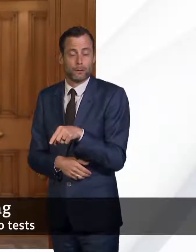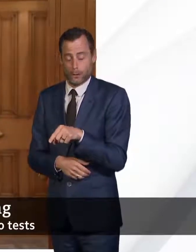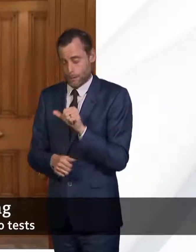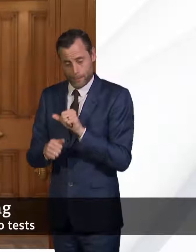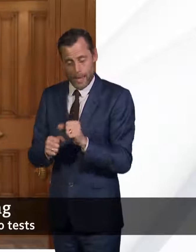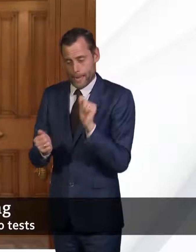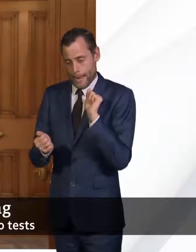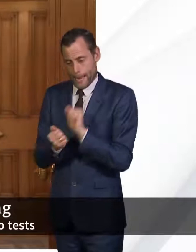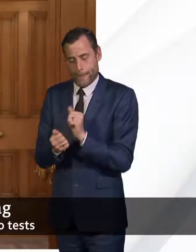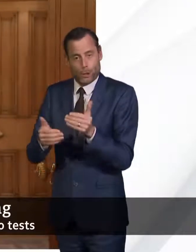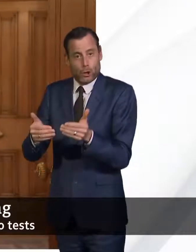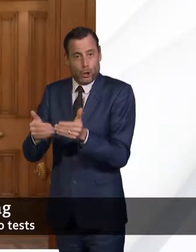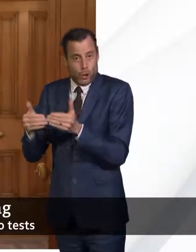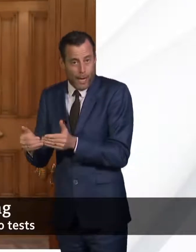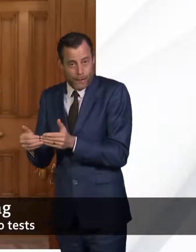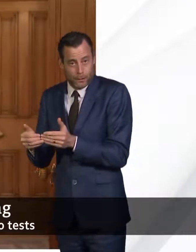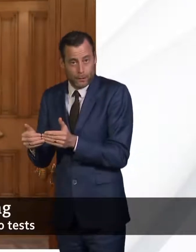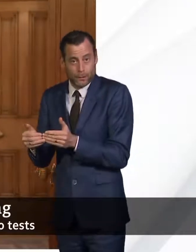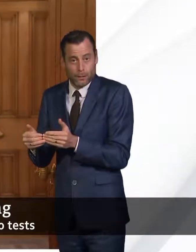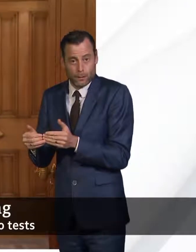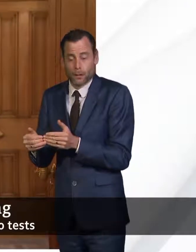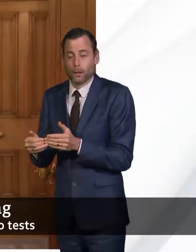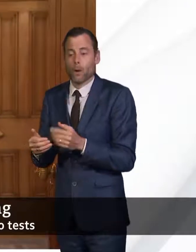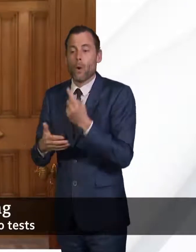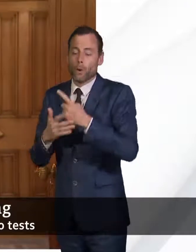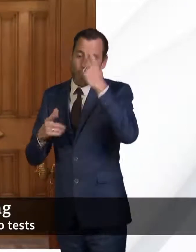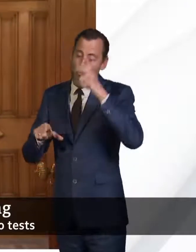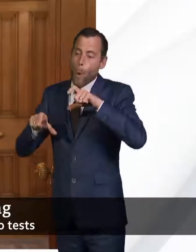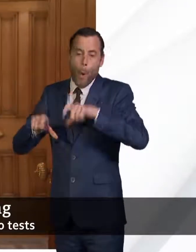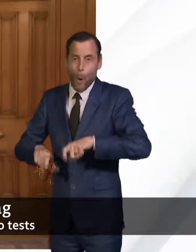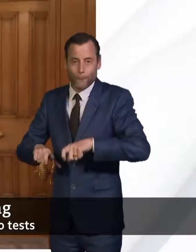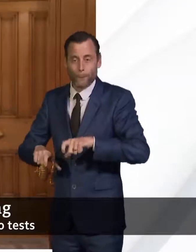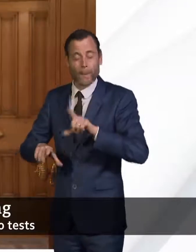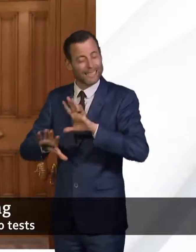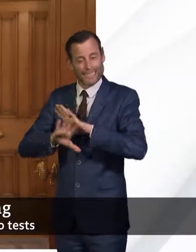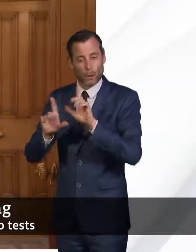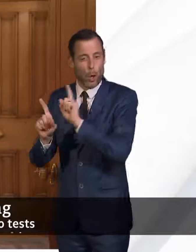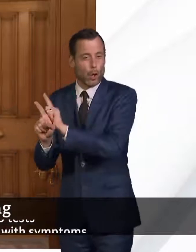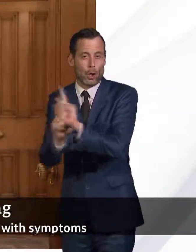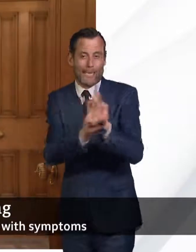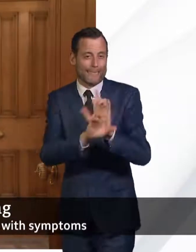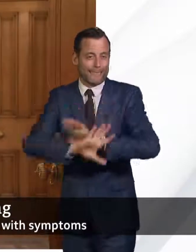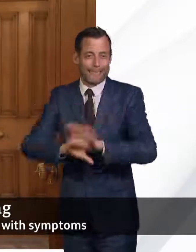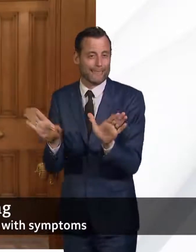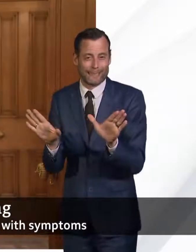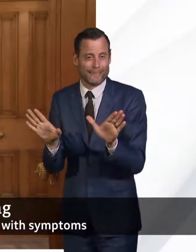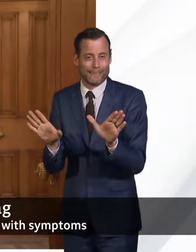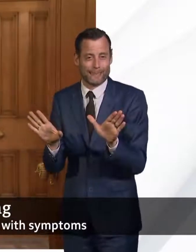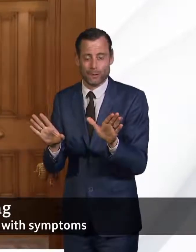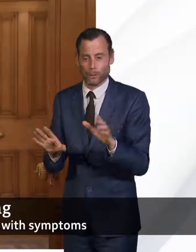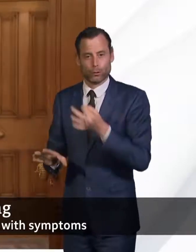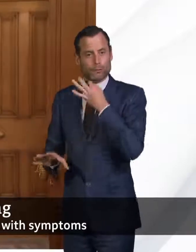shielded, which is not just to stay at home, but really be protected from all contact because of the consequences should they get the